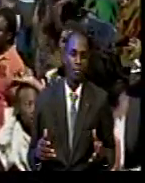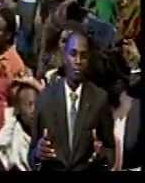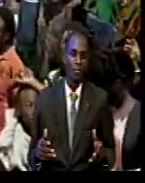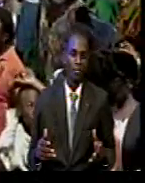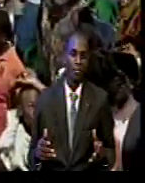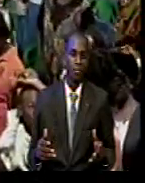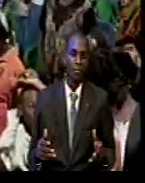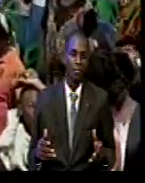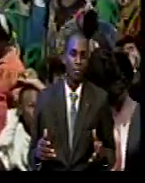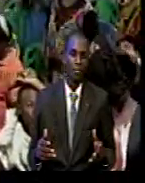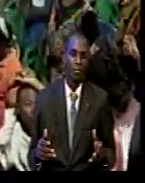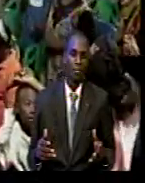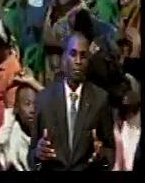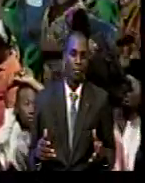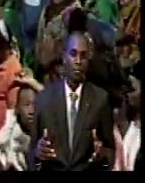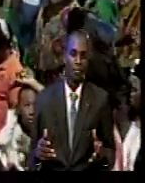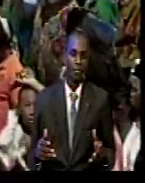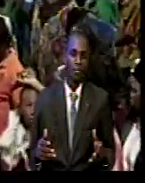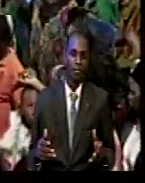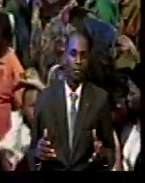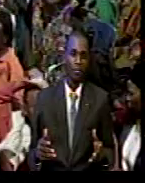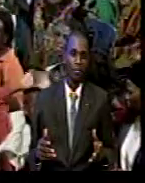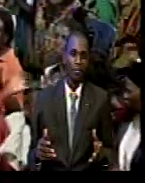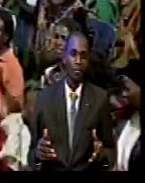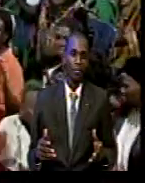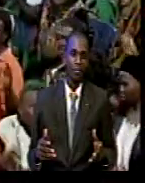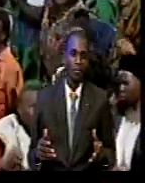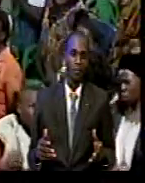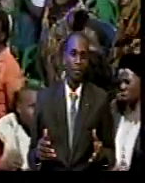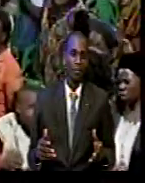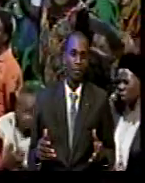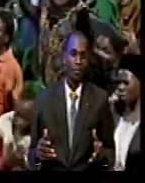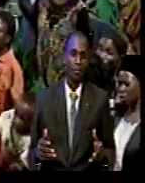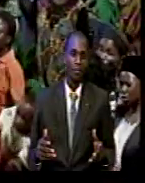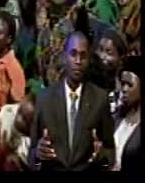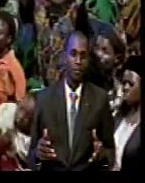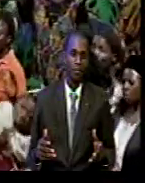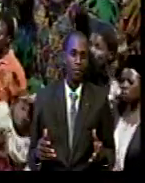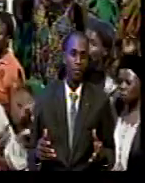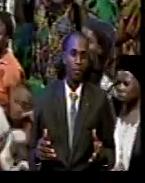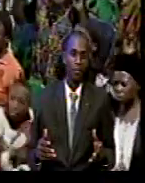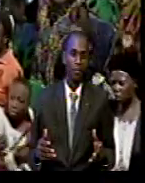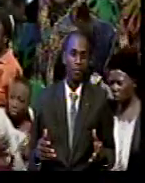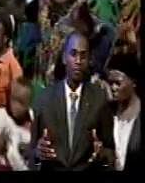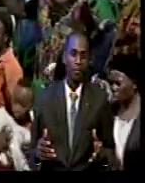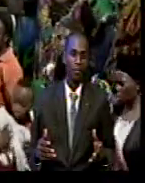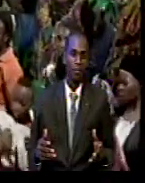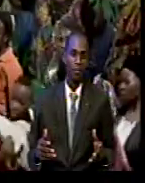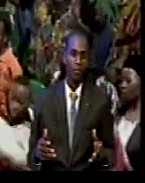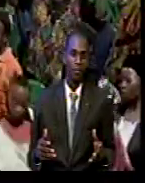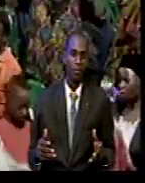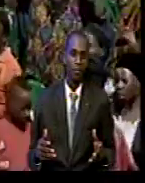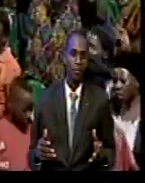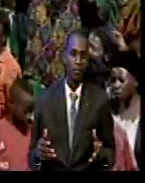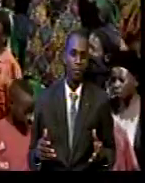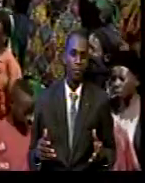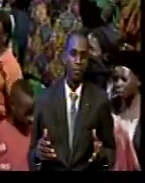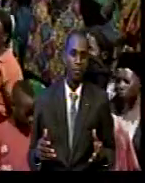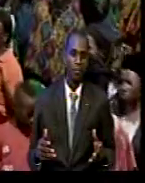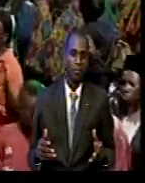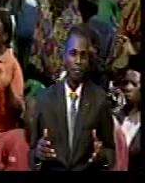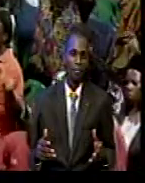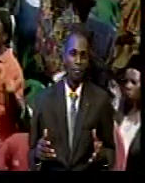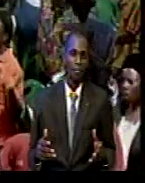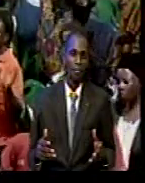Look at what God has done. Greater things. Far away countries. Receiving divine